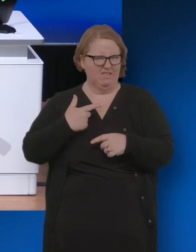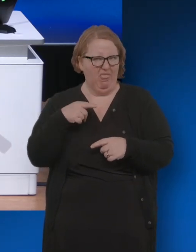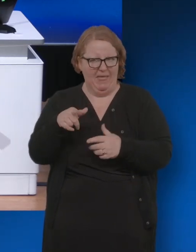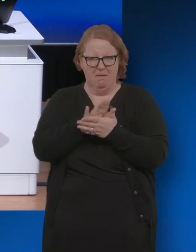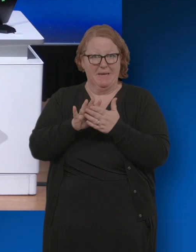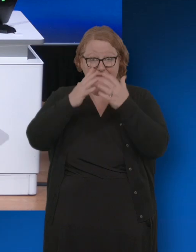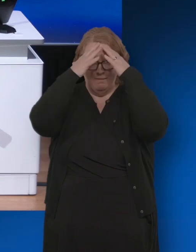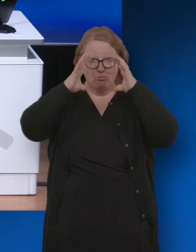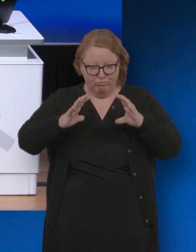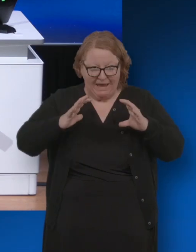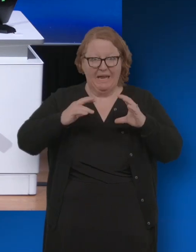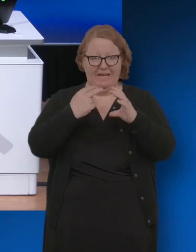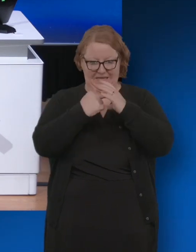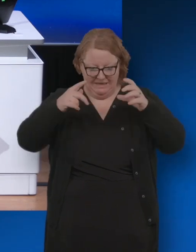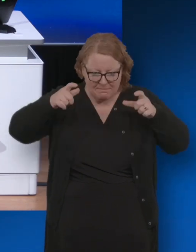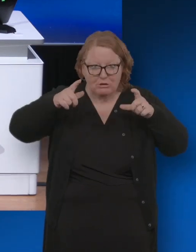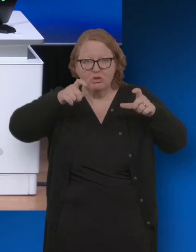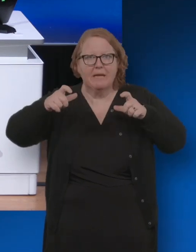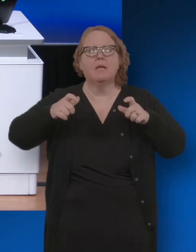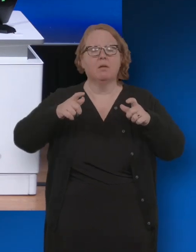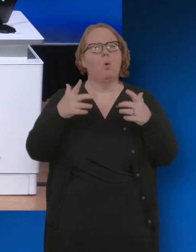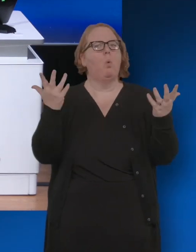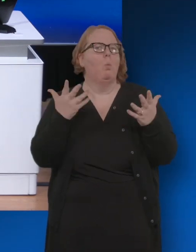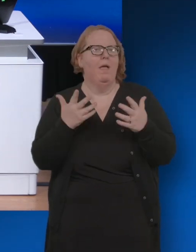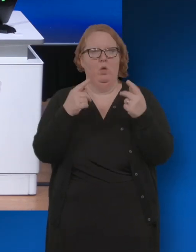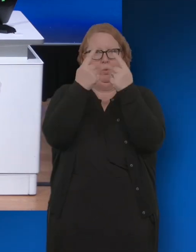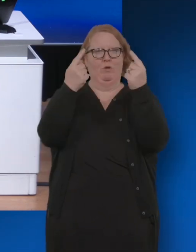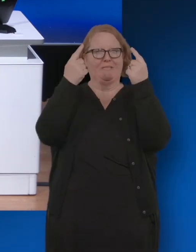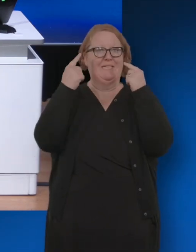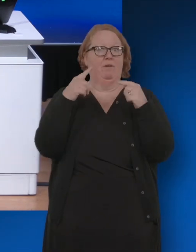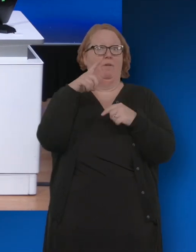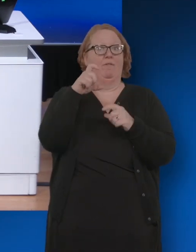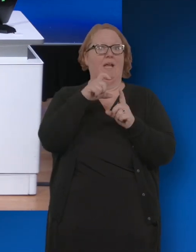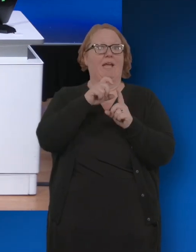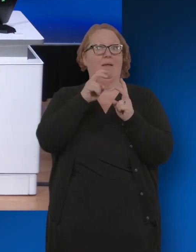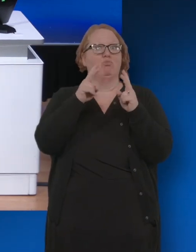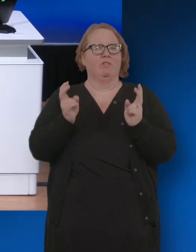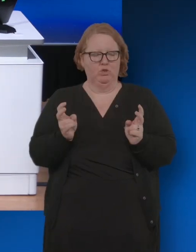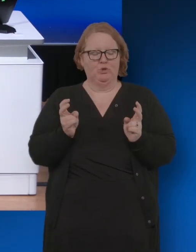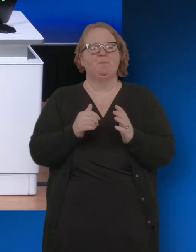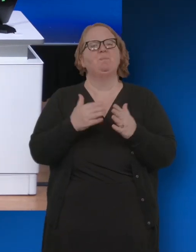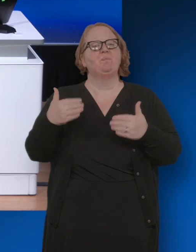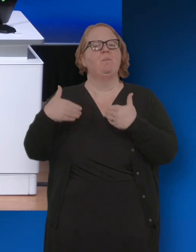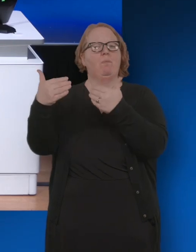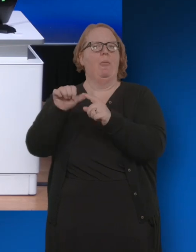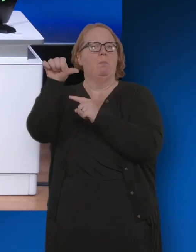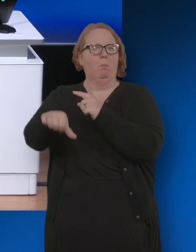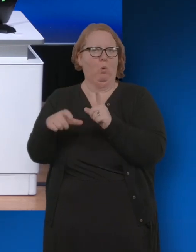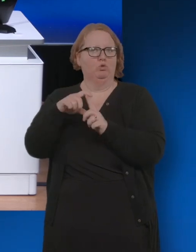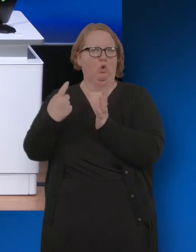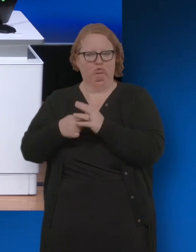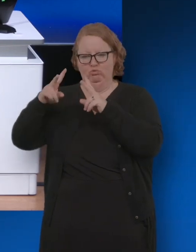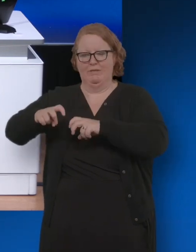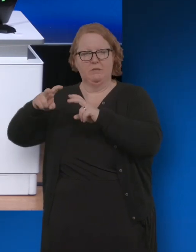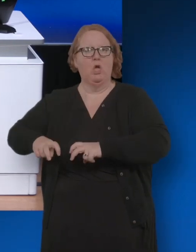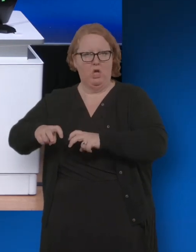did that at the University of Cambridge. Then she went on to do postdoctoral research at the Medical College